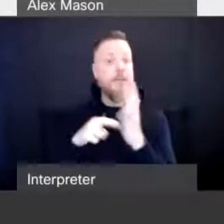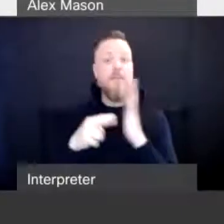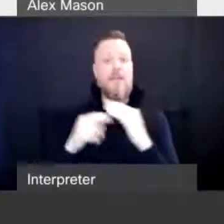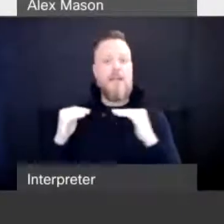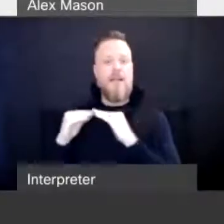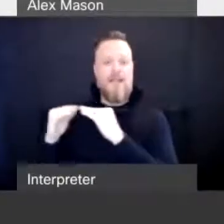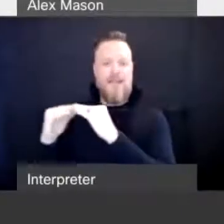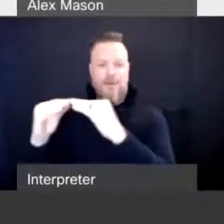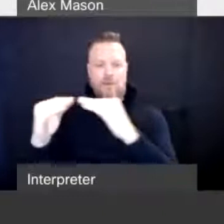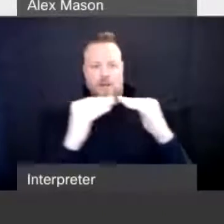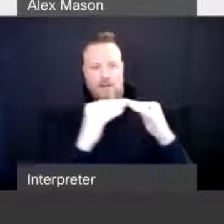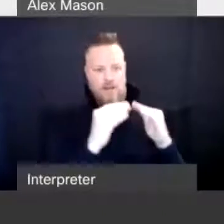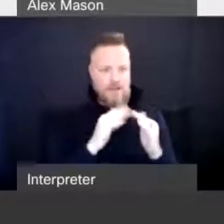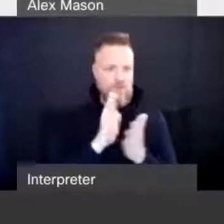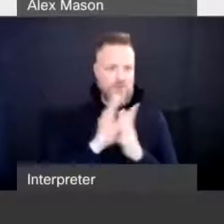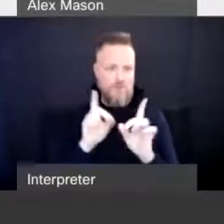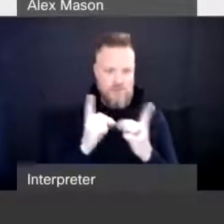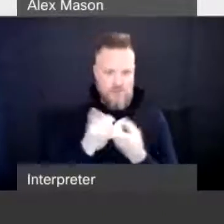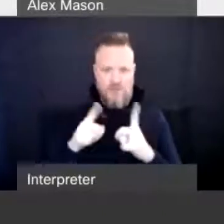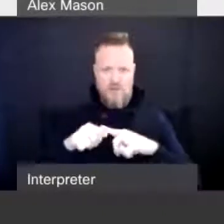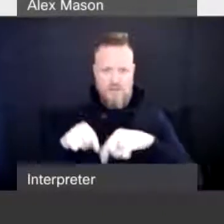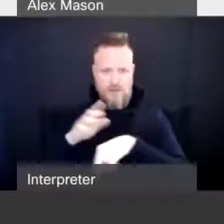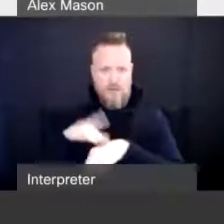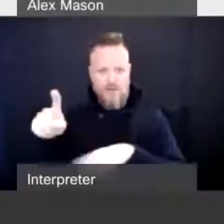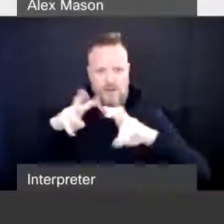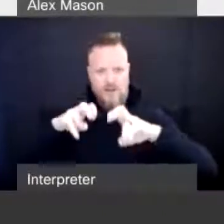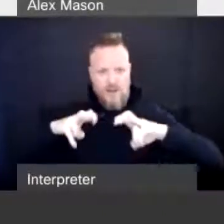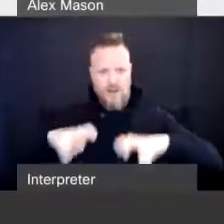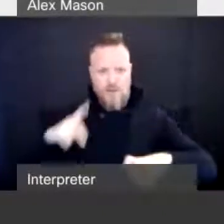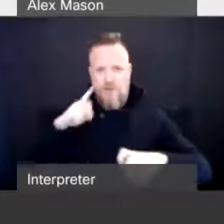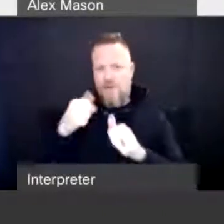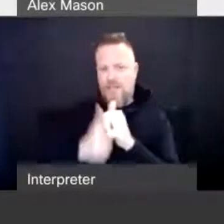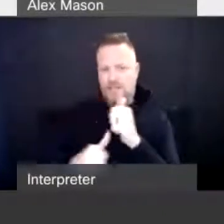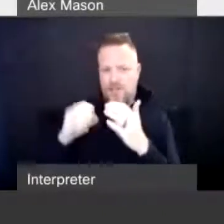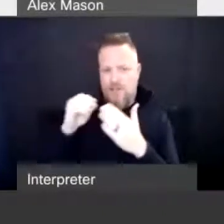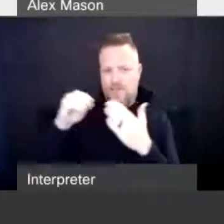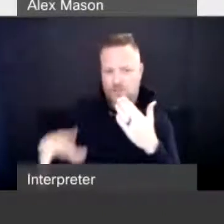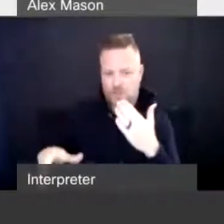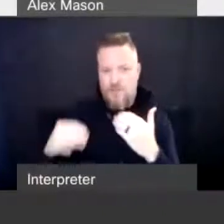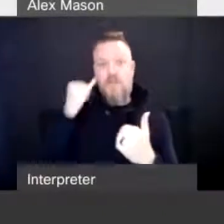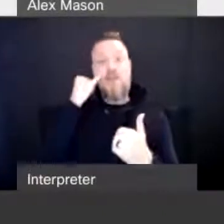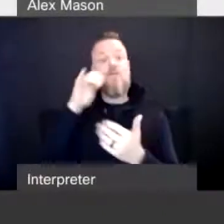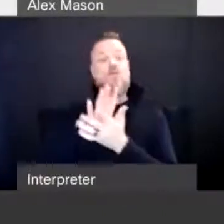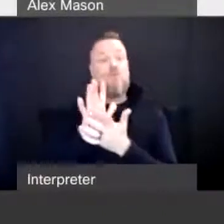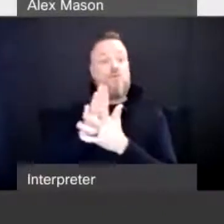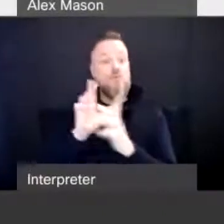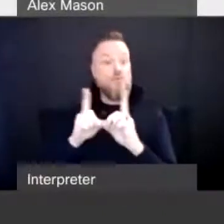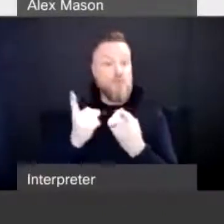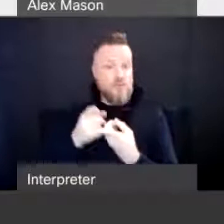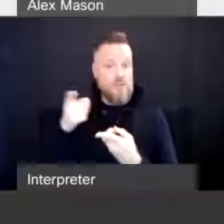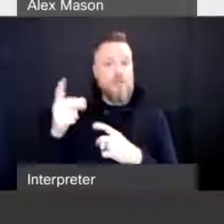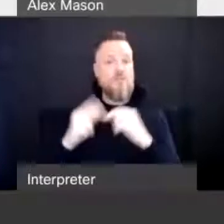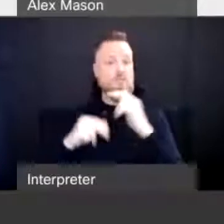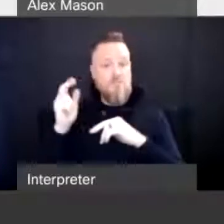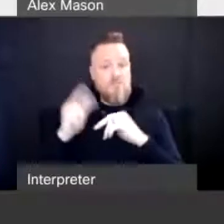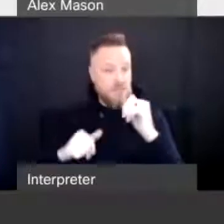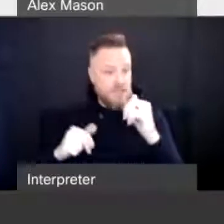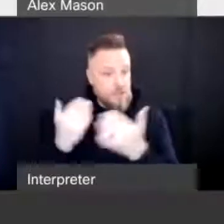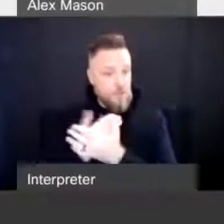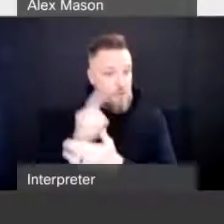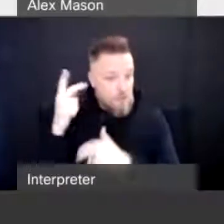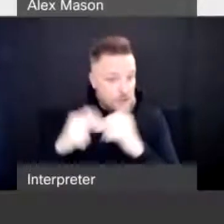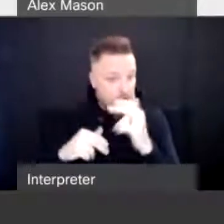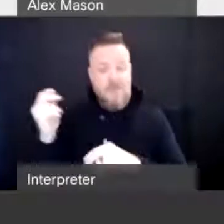upon assessed valuation per pupil. So when school districts want to build buildings or remodel buildings or make